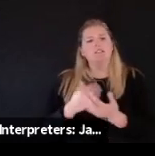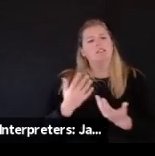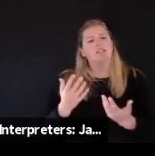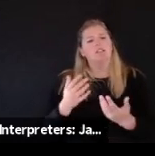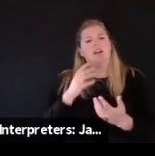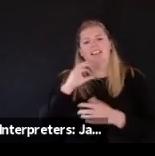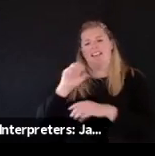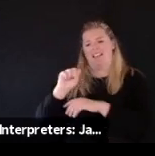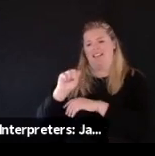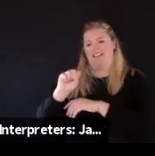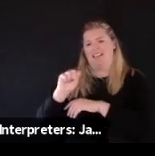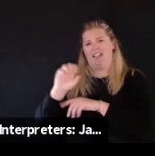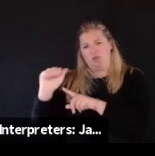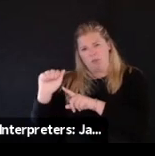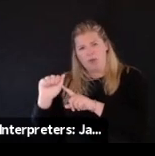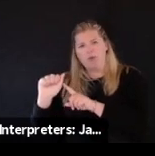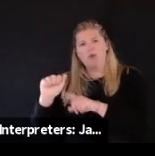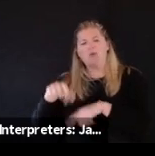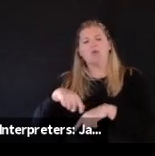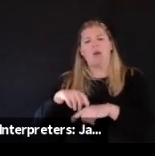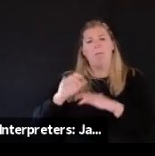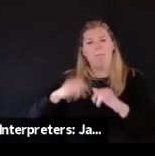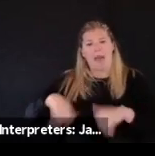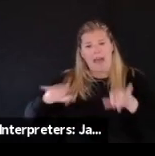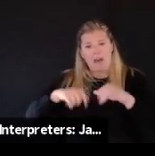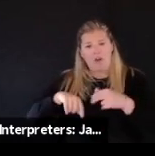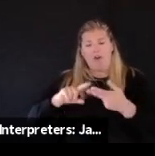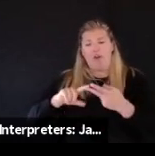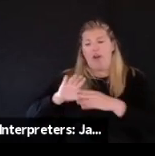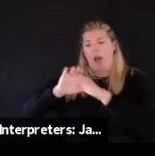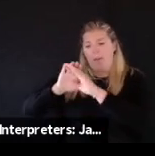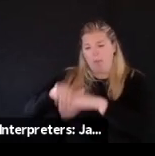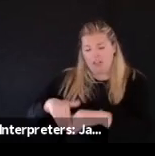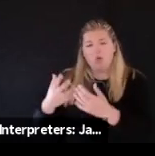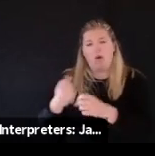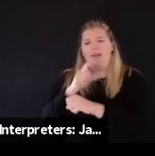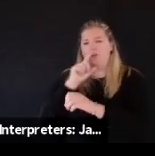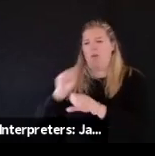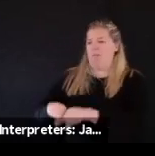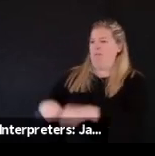sexual abuse, but the patterns of oppressions that keep people from finding freedom.